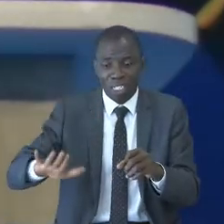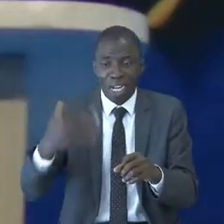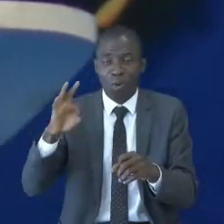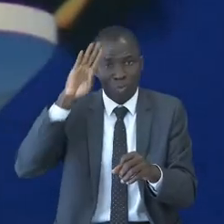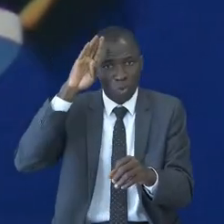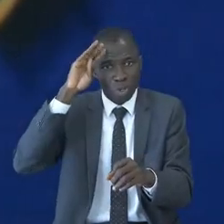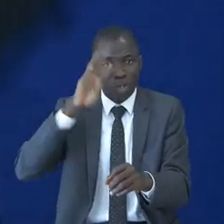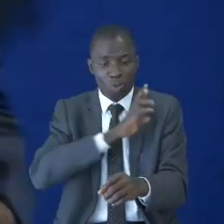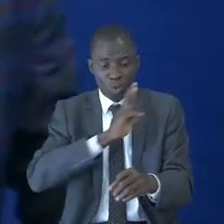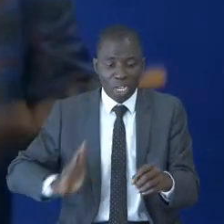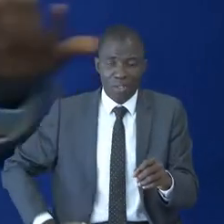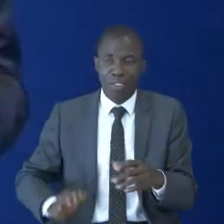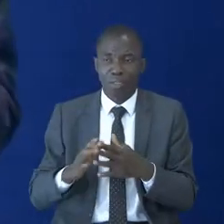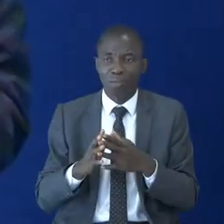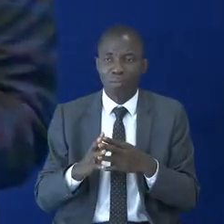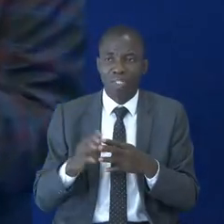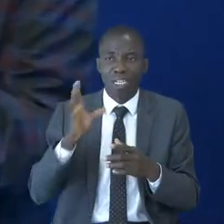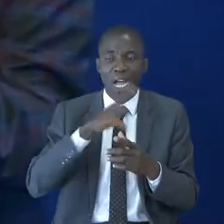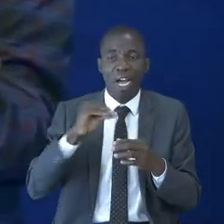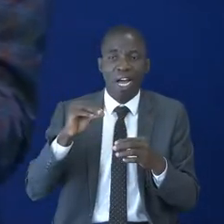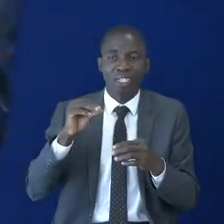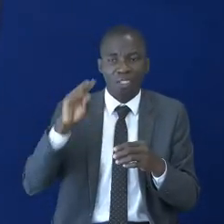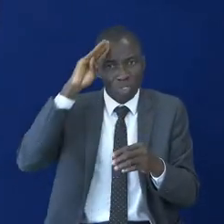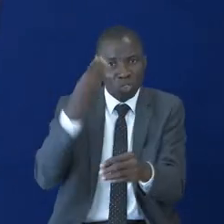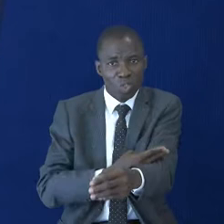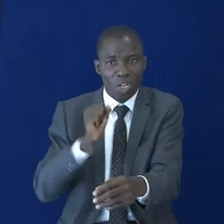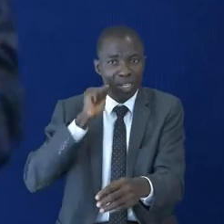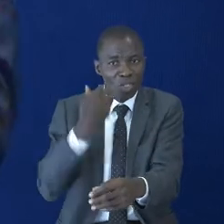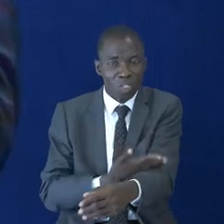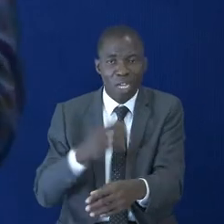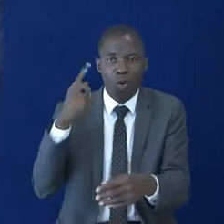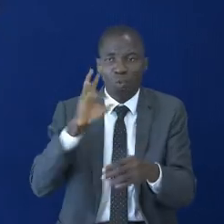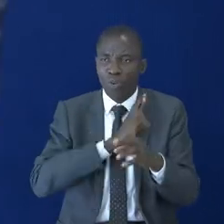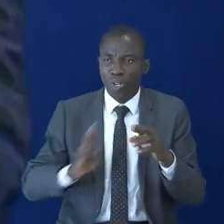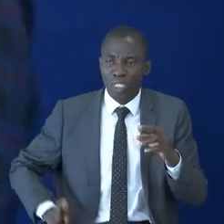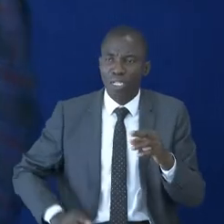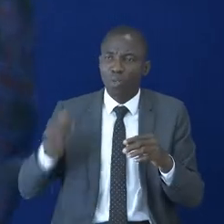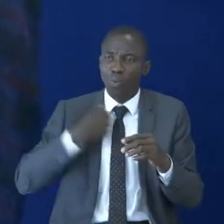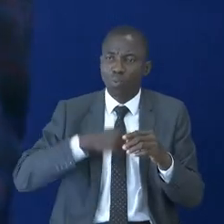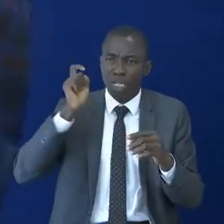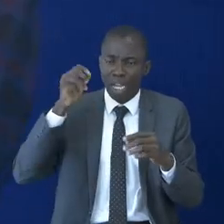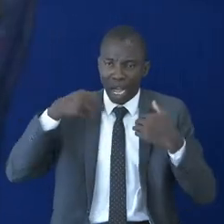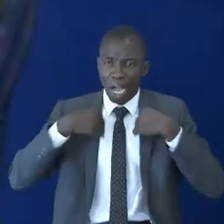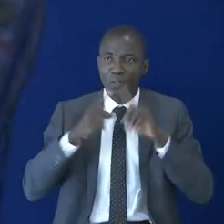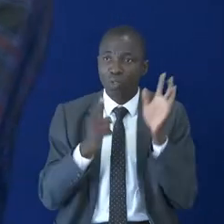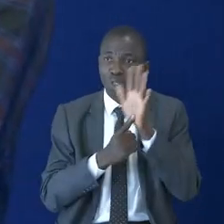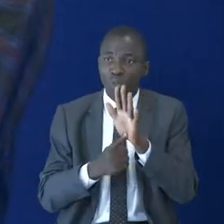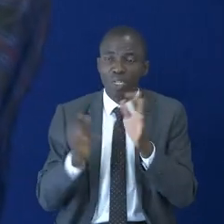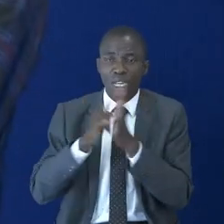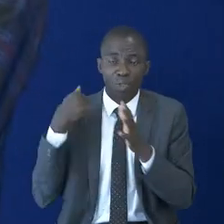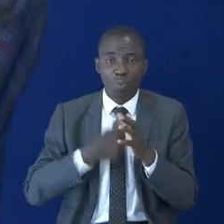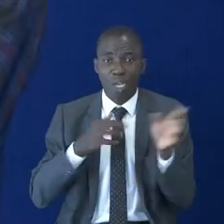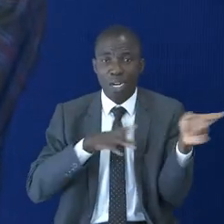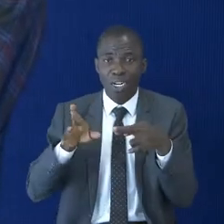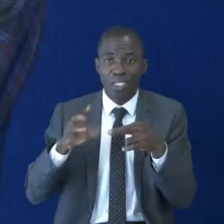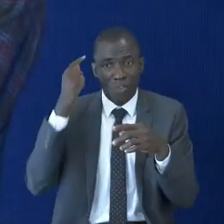of royalty. And then we have to show that we're ready for that. I'm looking for that. I want